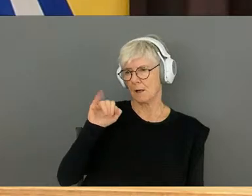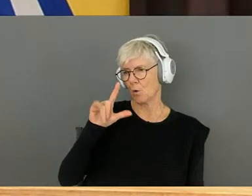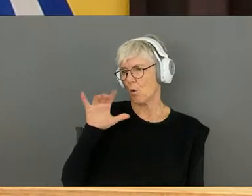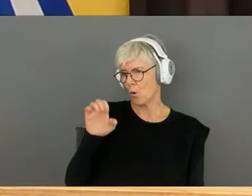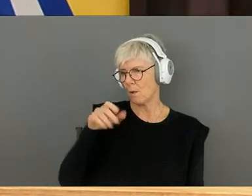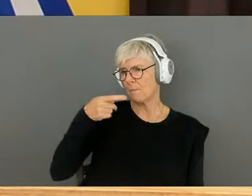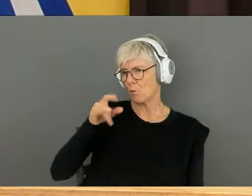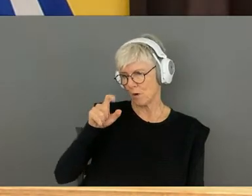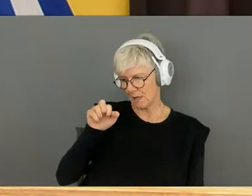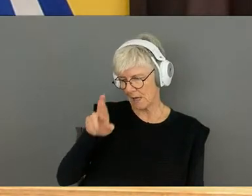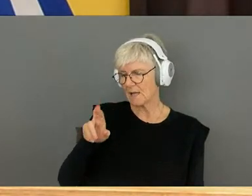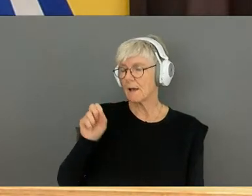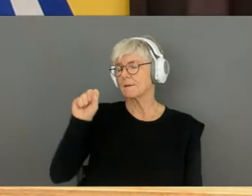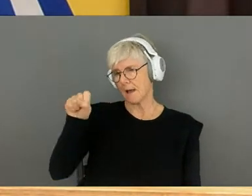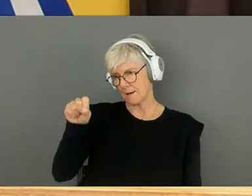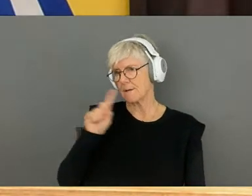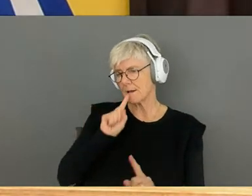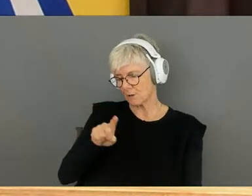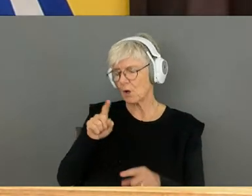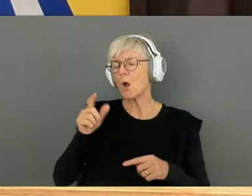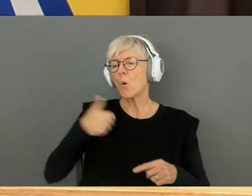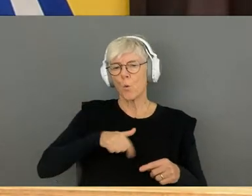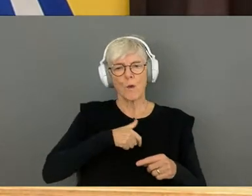teams are working very hard.